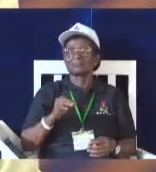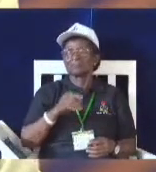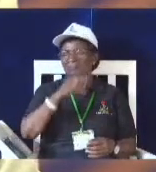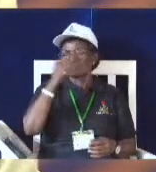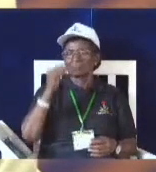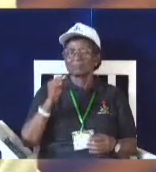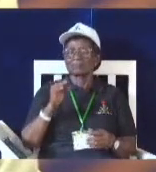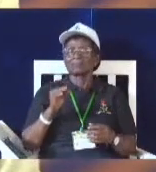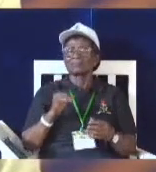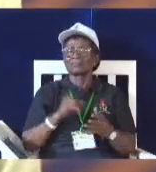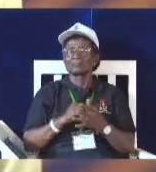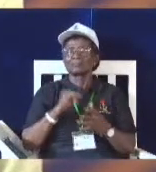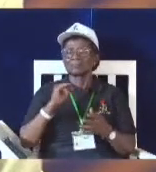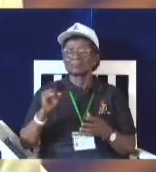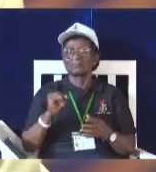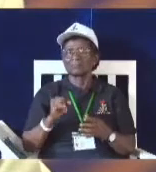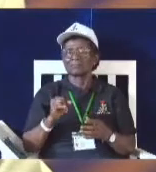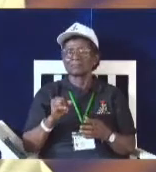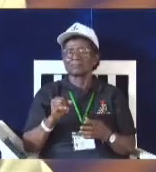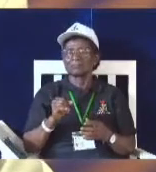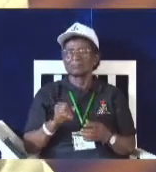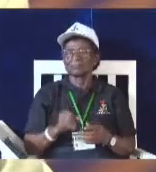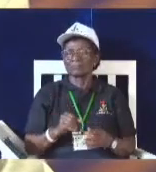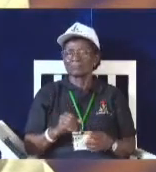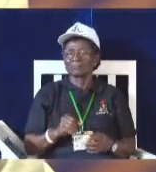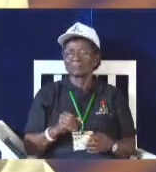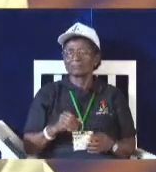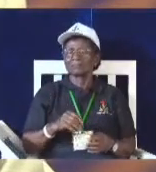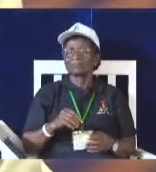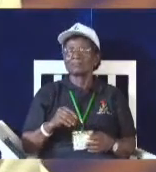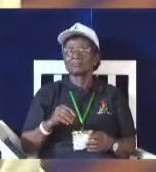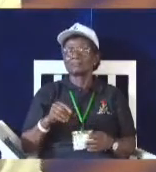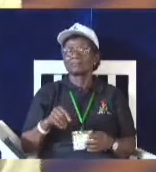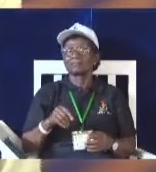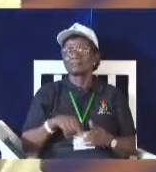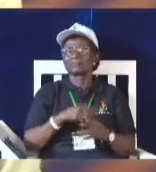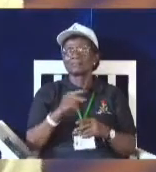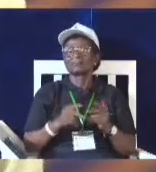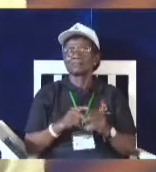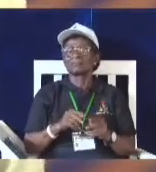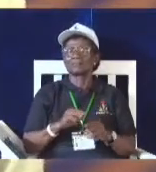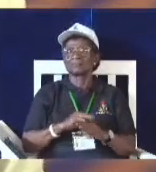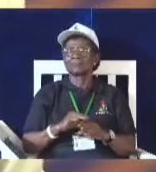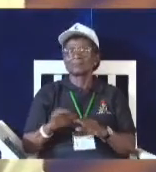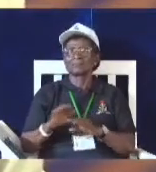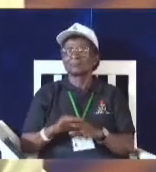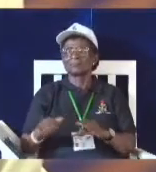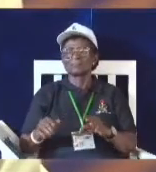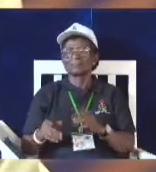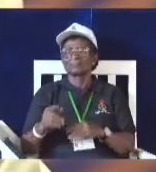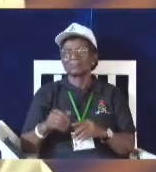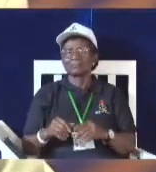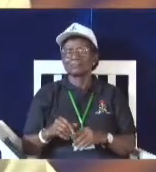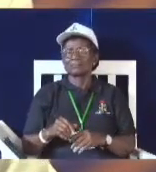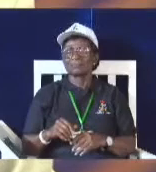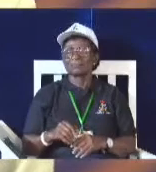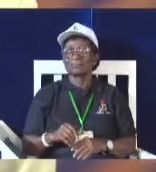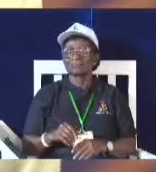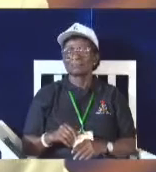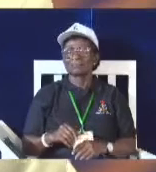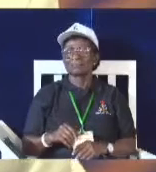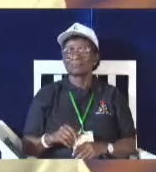because this kind does not come out except with fasting and prayer.